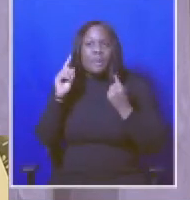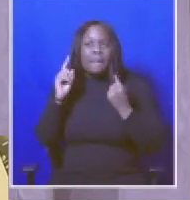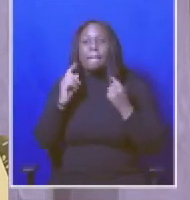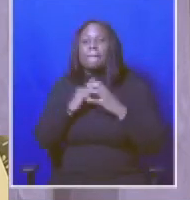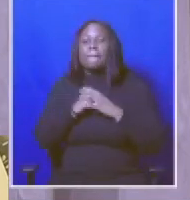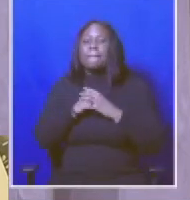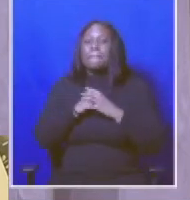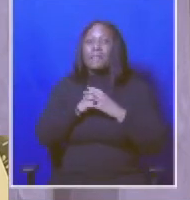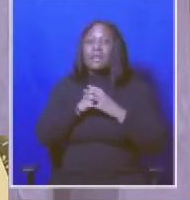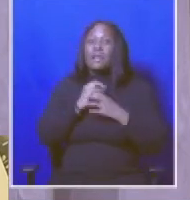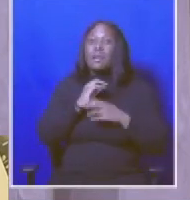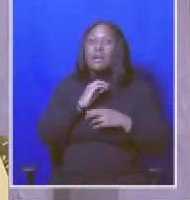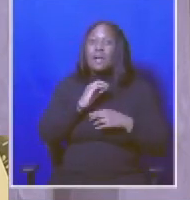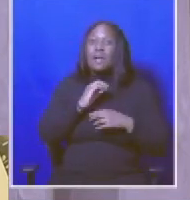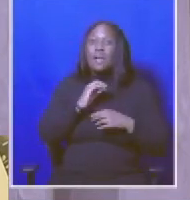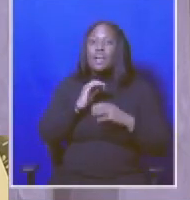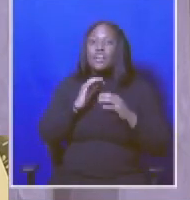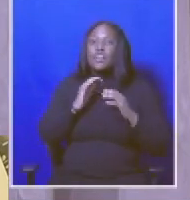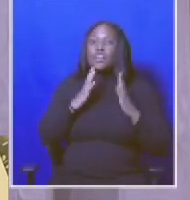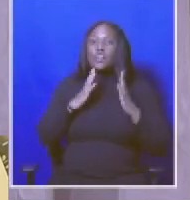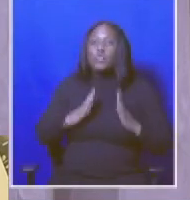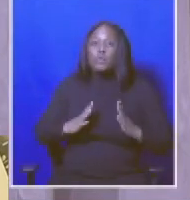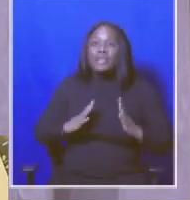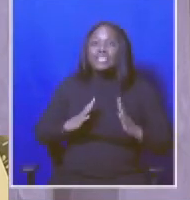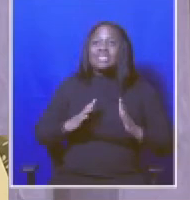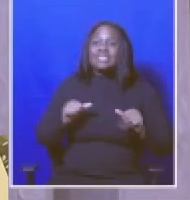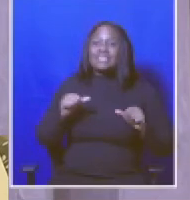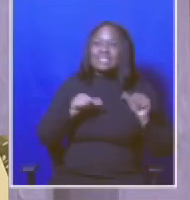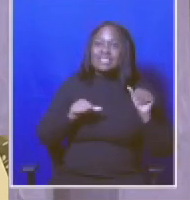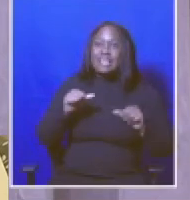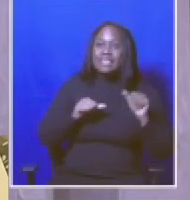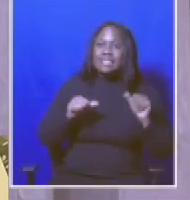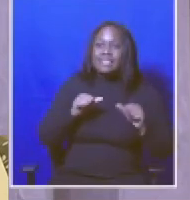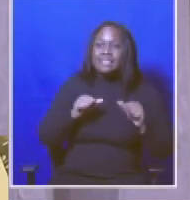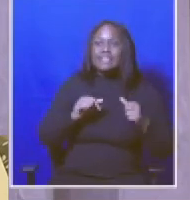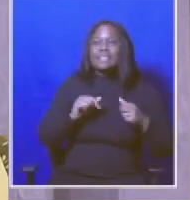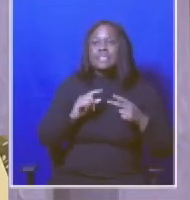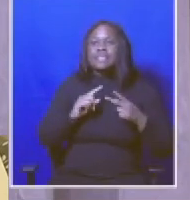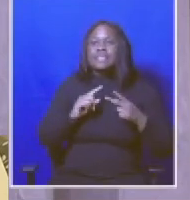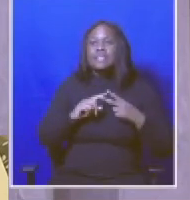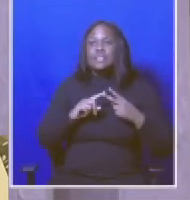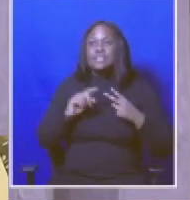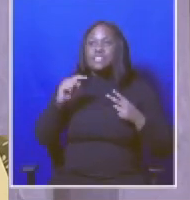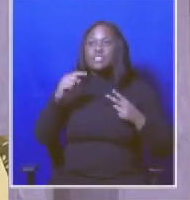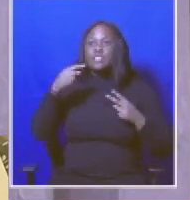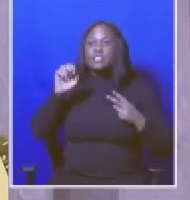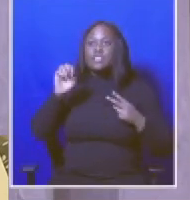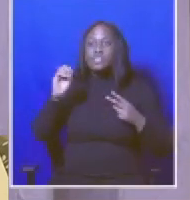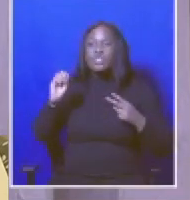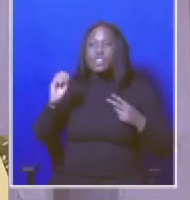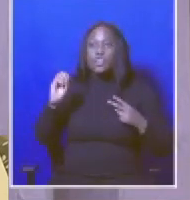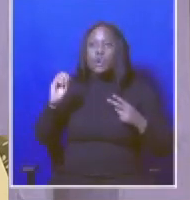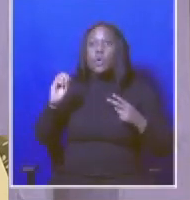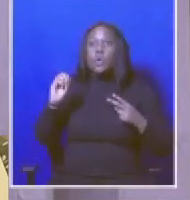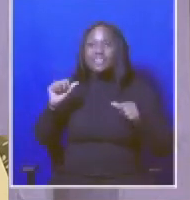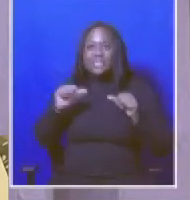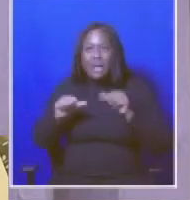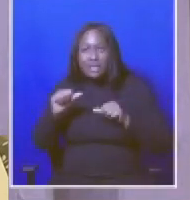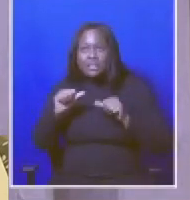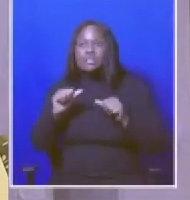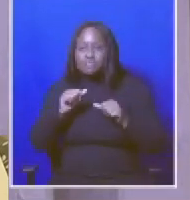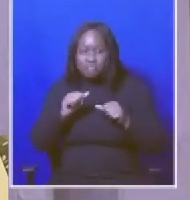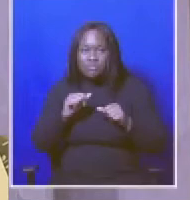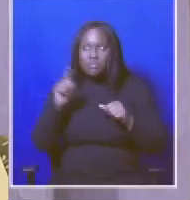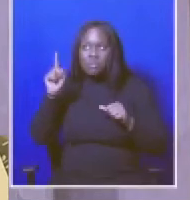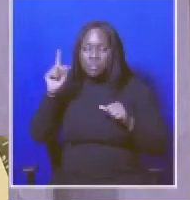councils, namely the Human Science Research Council, Council for Geoscience, and many others, to establish a community